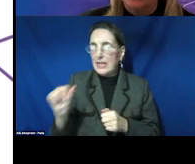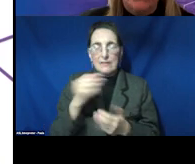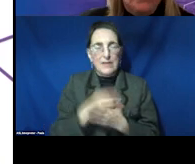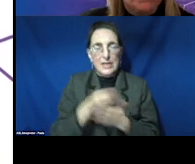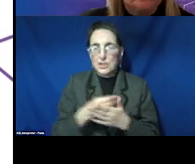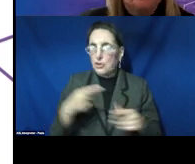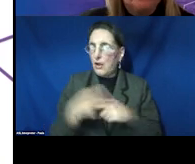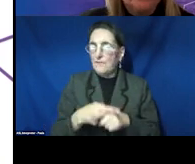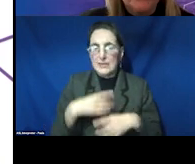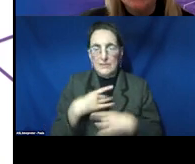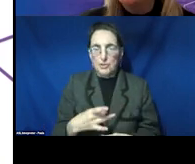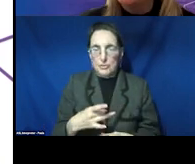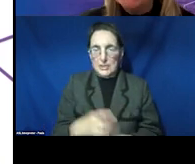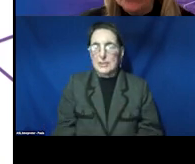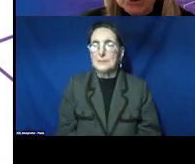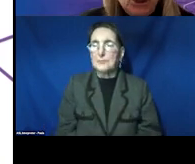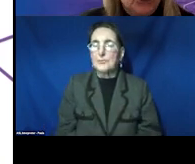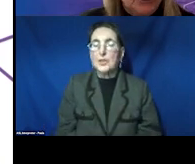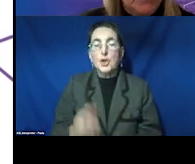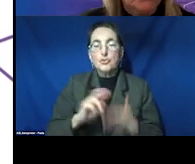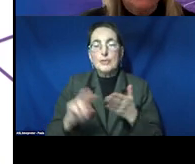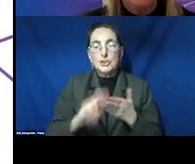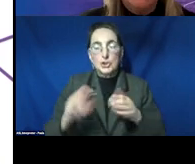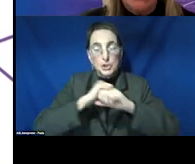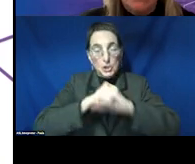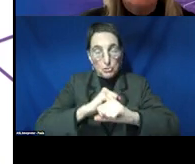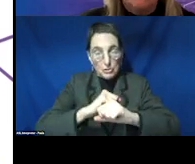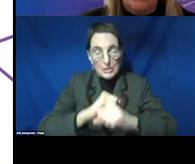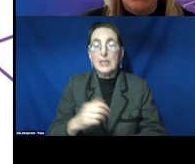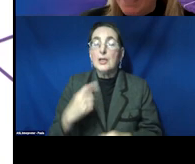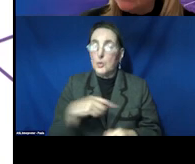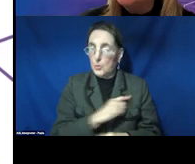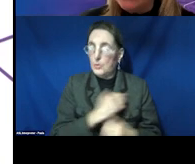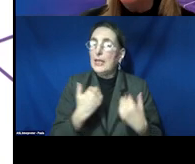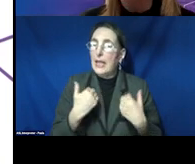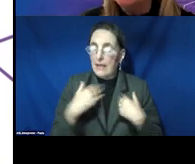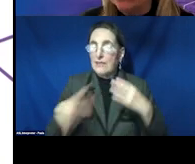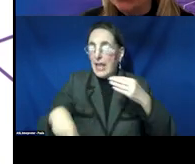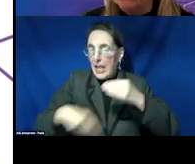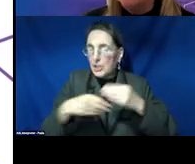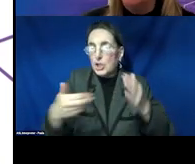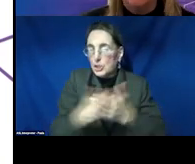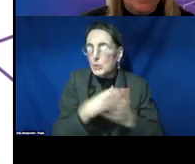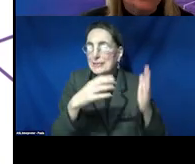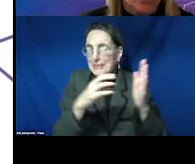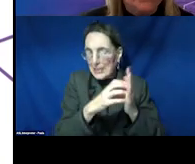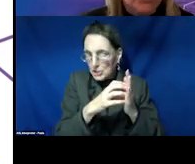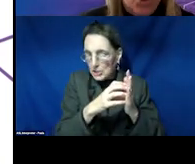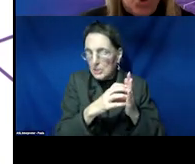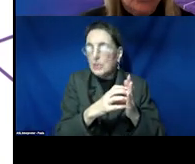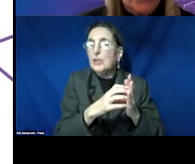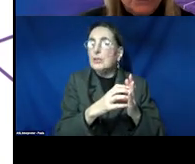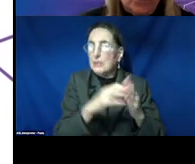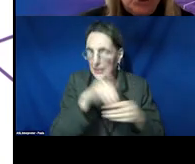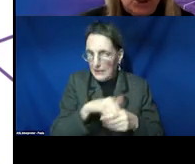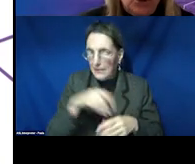of interest. Research security. We have added a new section to the PAP guide